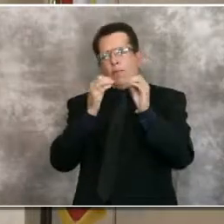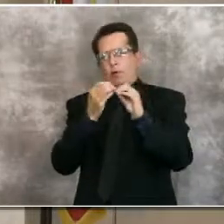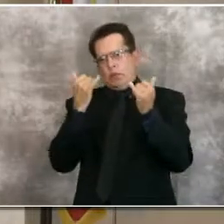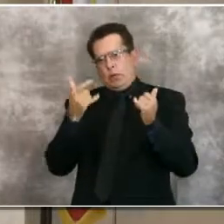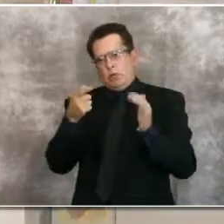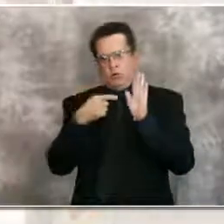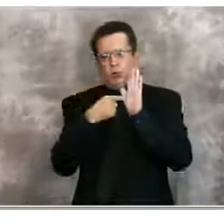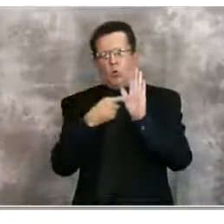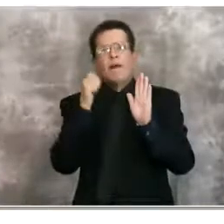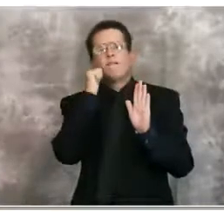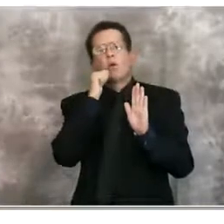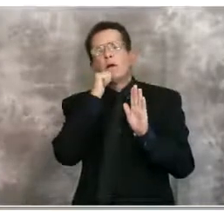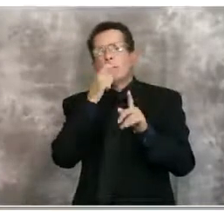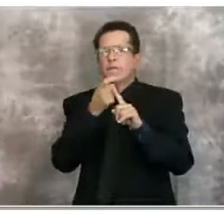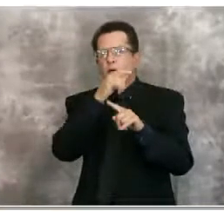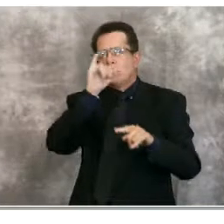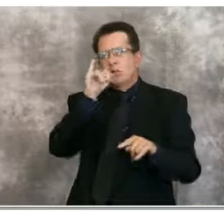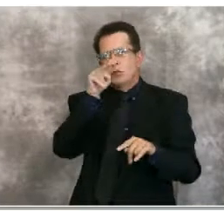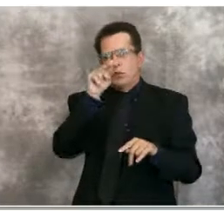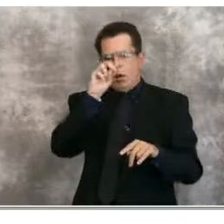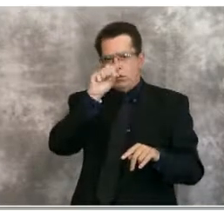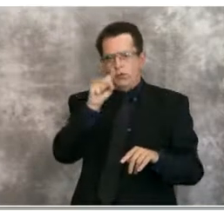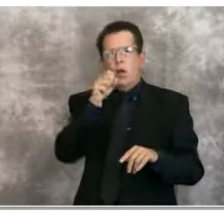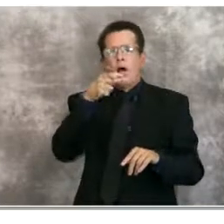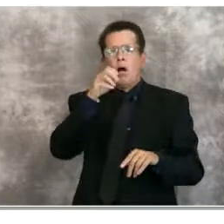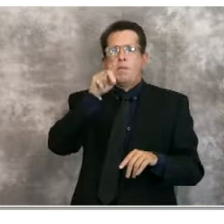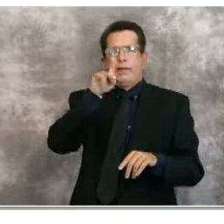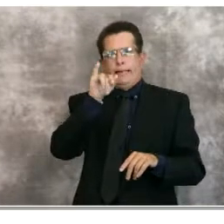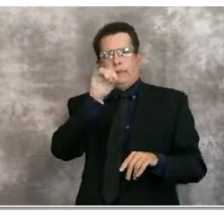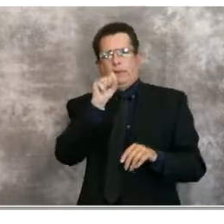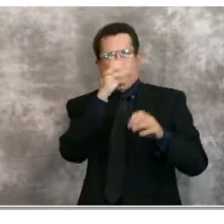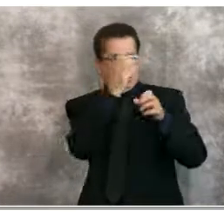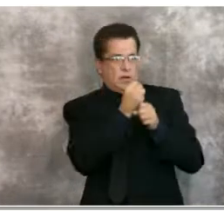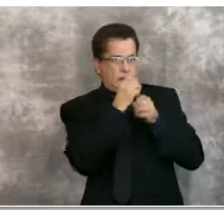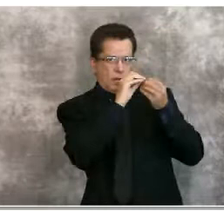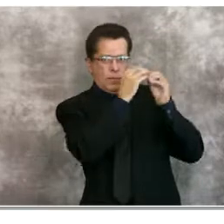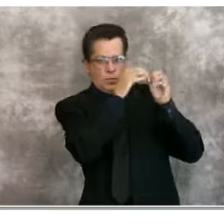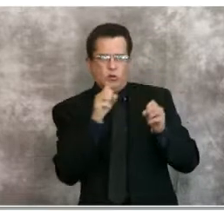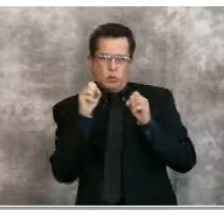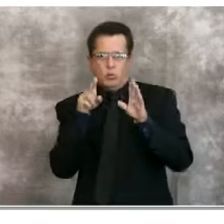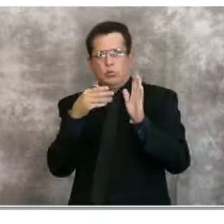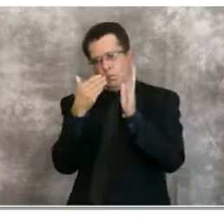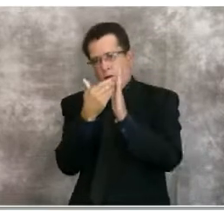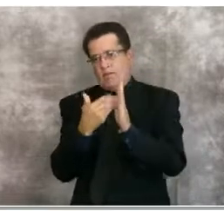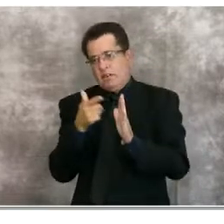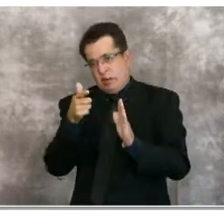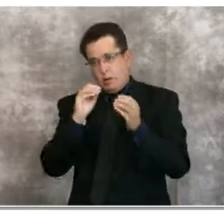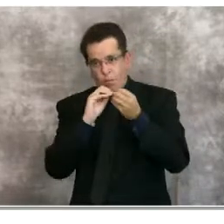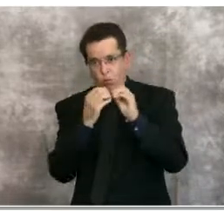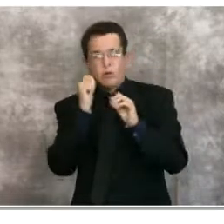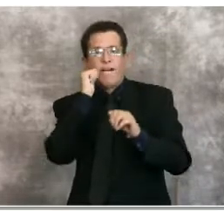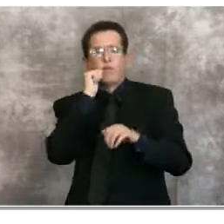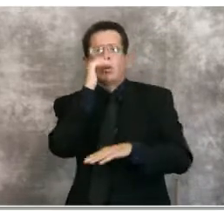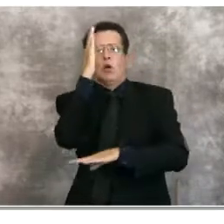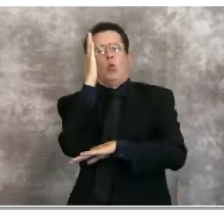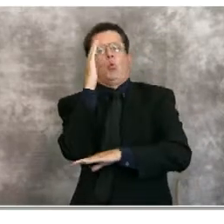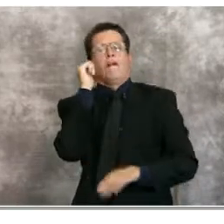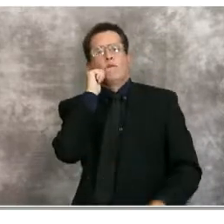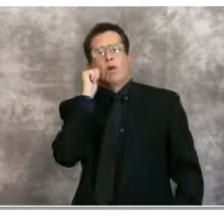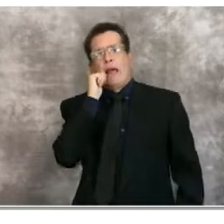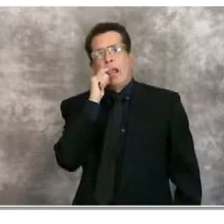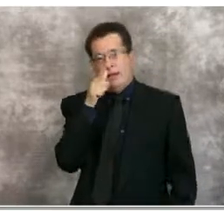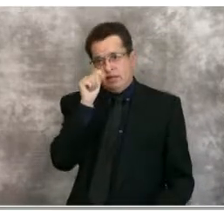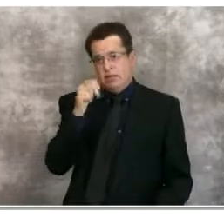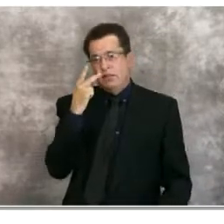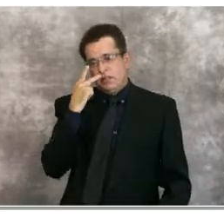that we retrieve every day from the Johns Hopkins dashboard, which is obtained by noon each day. And